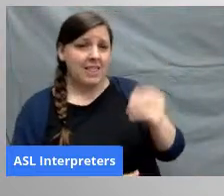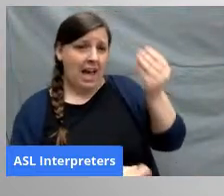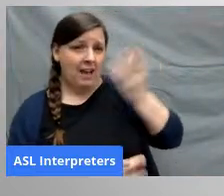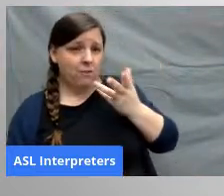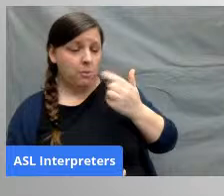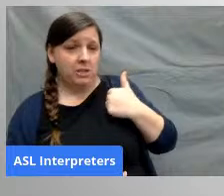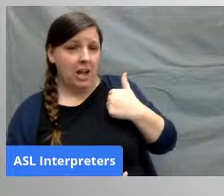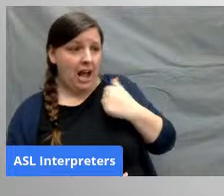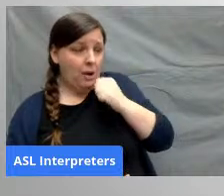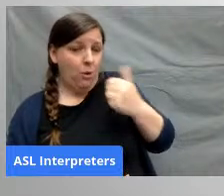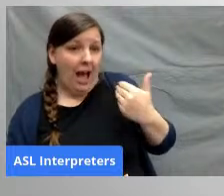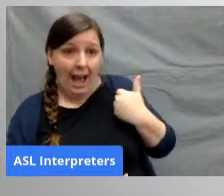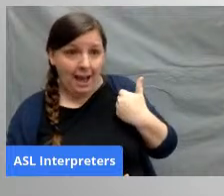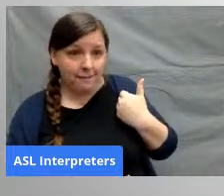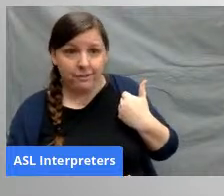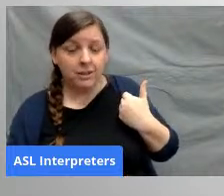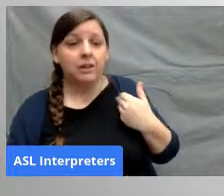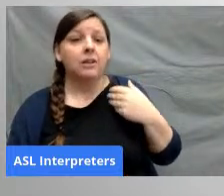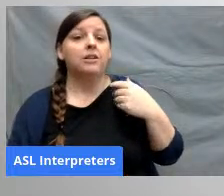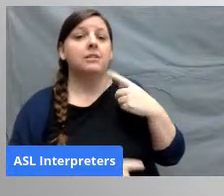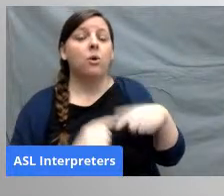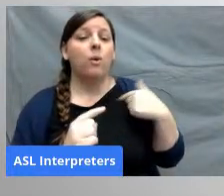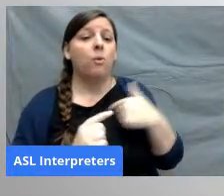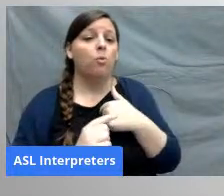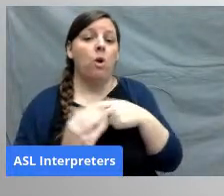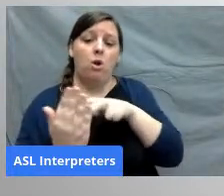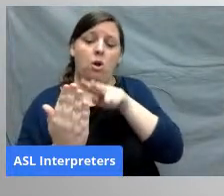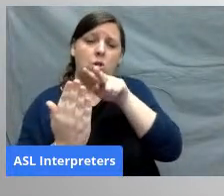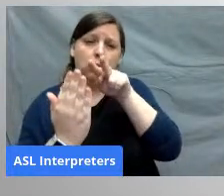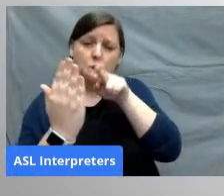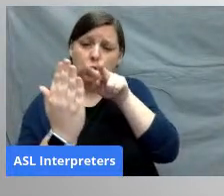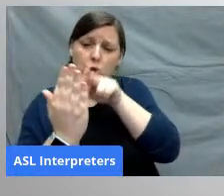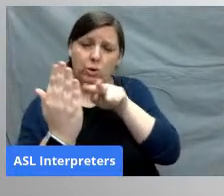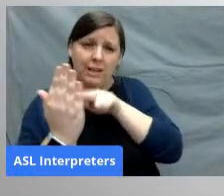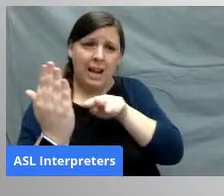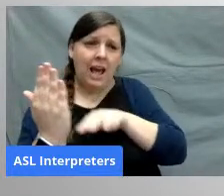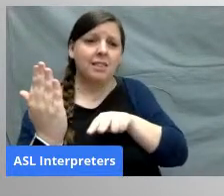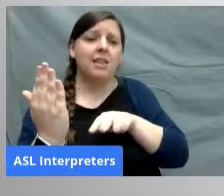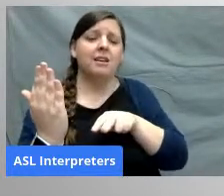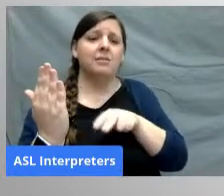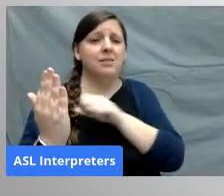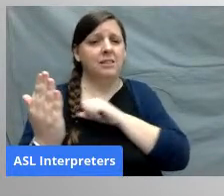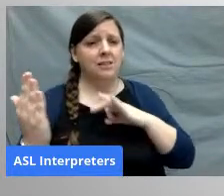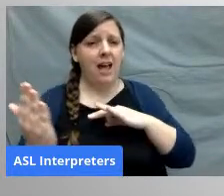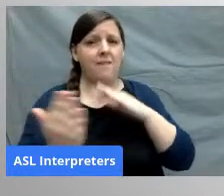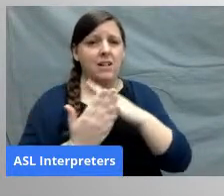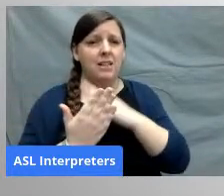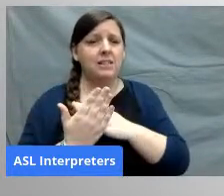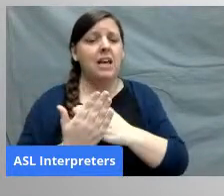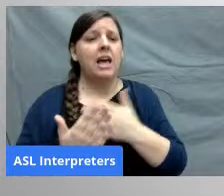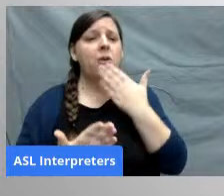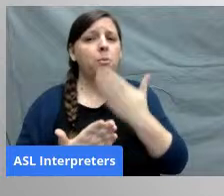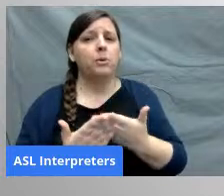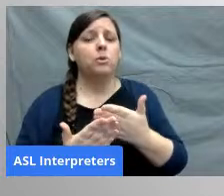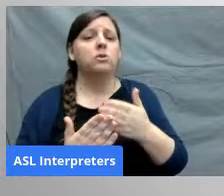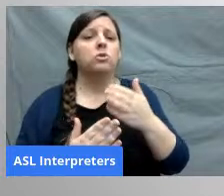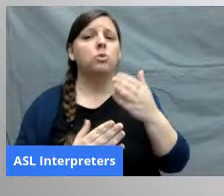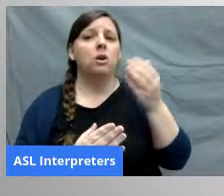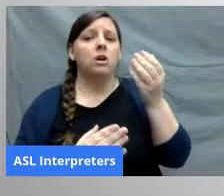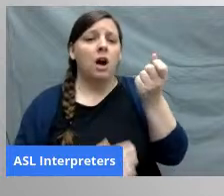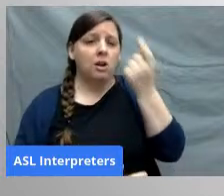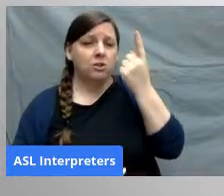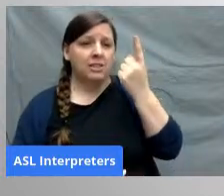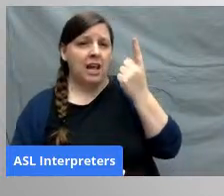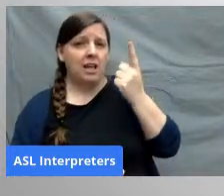we're looking at these personnel lists, it would be good to understand that background of the health based on personnel to